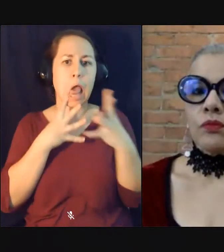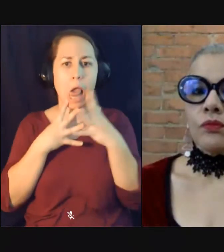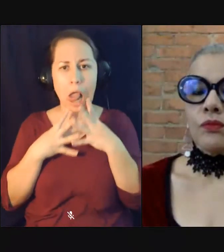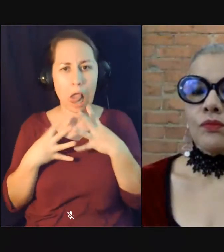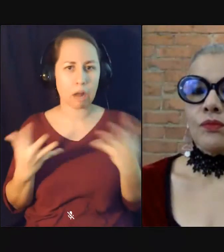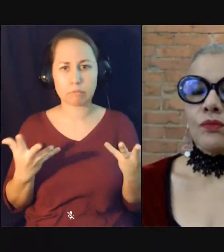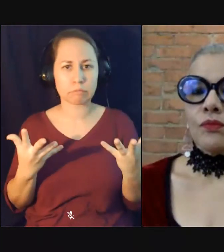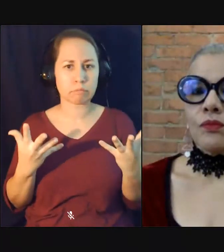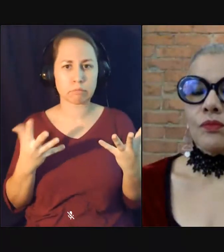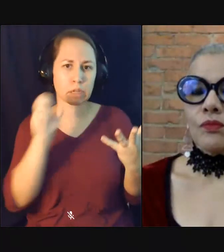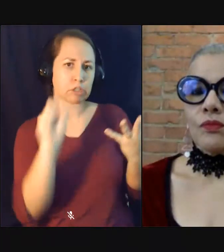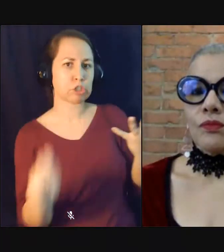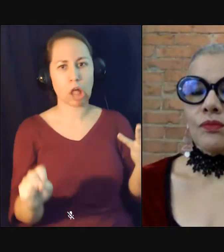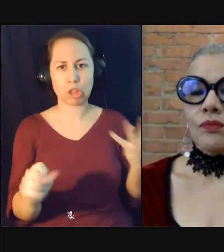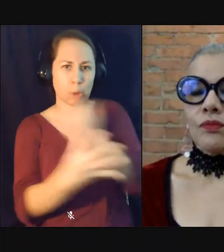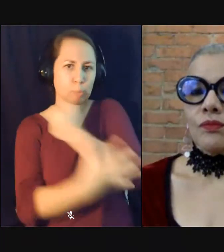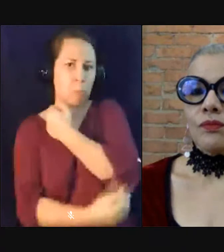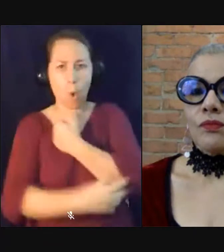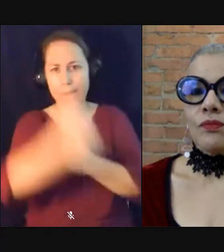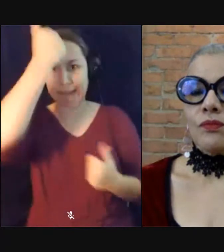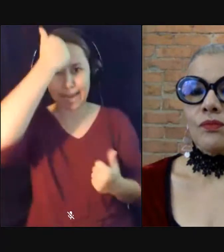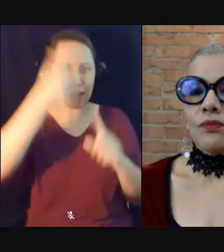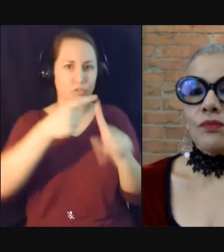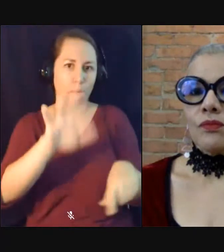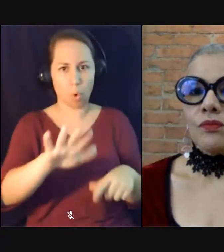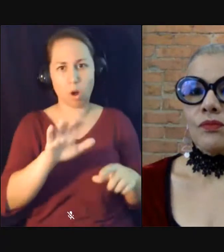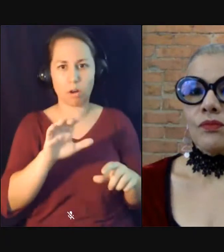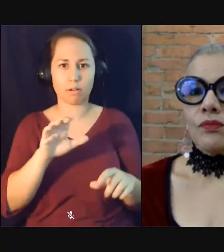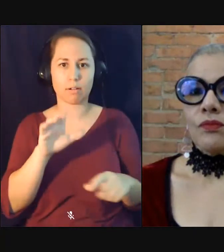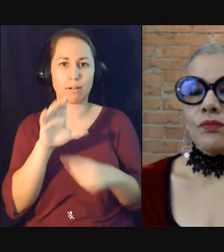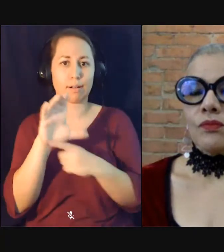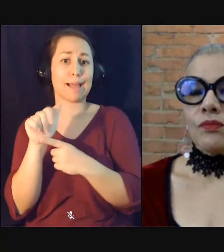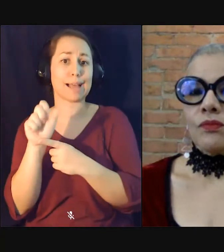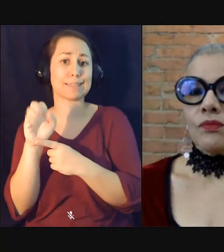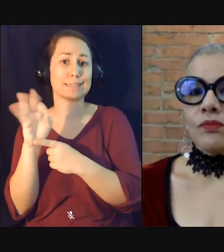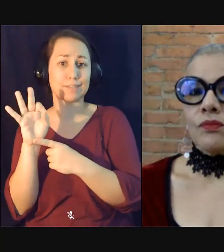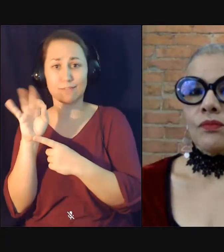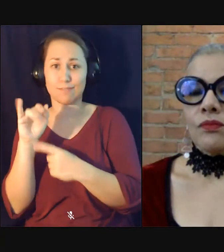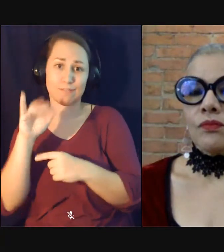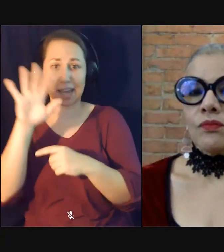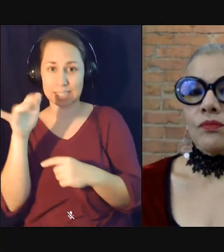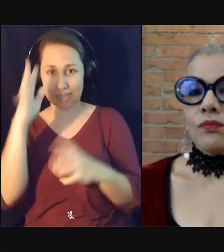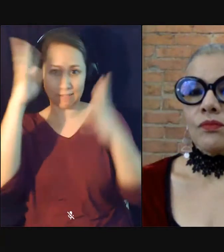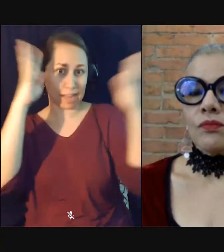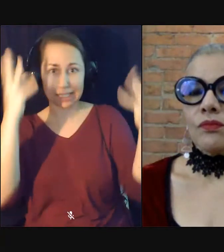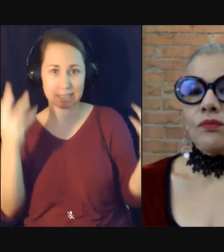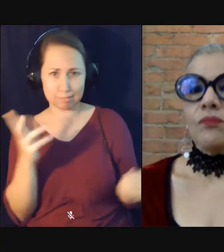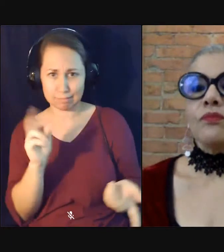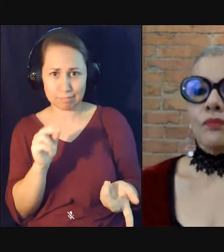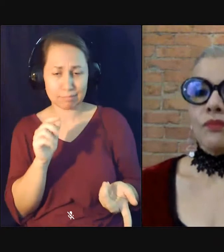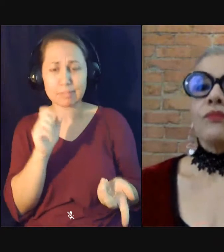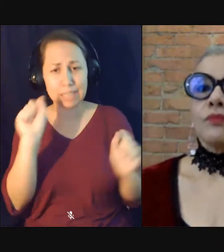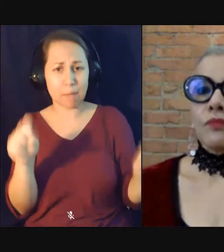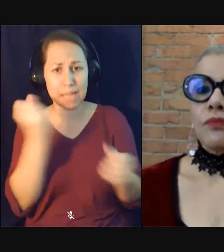like Southern poor idiot from your classist fantasy. It can be, anyone, really, from